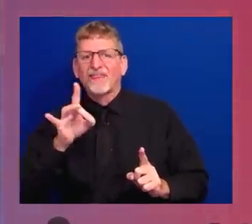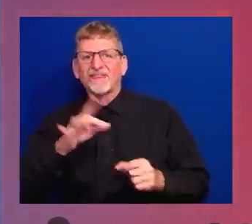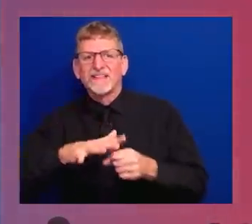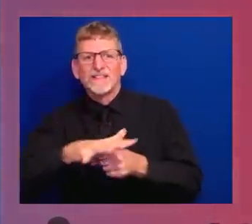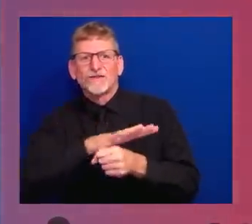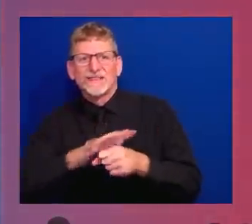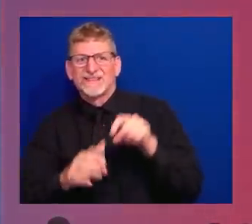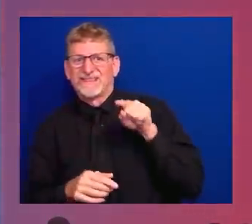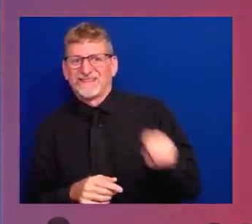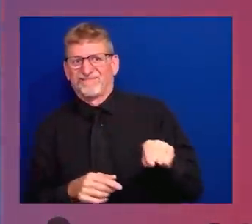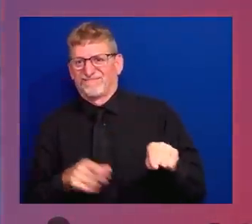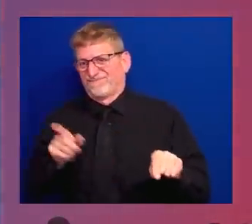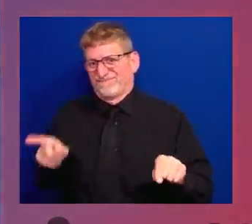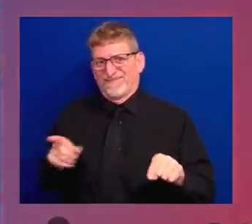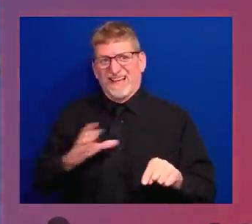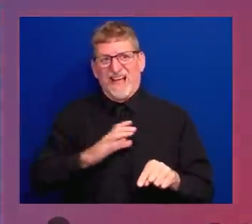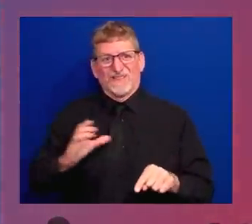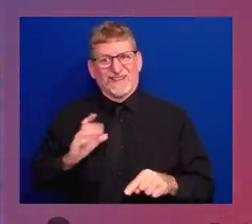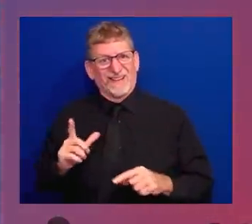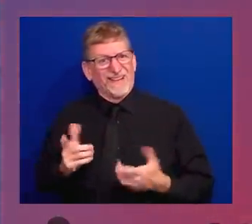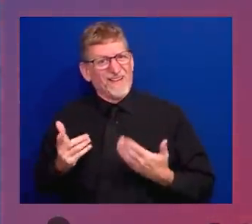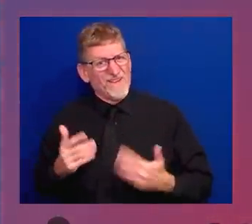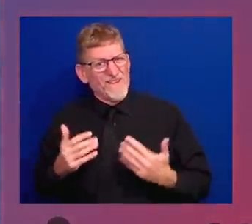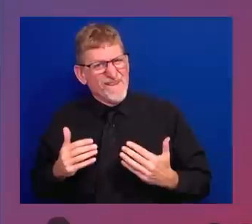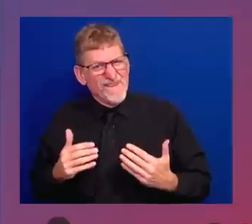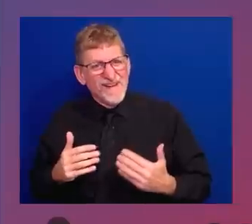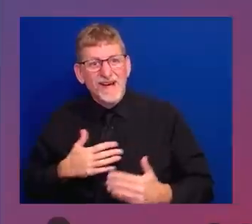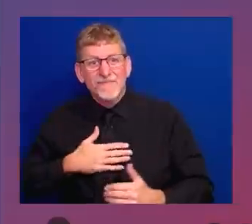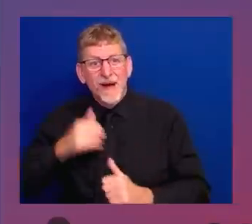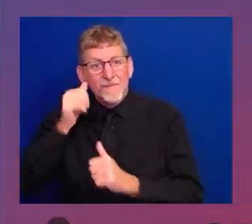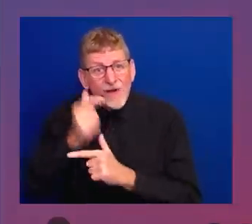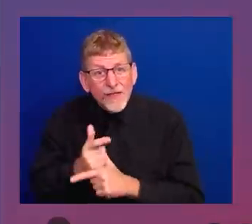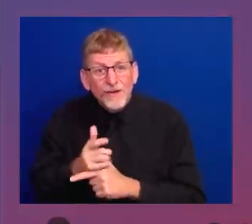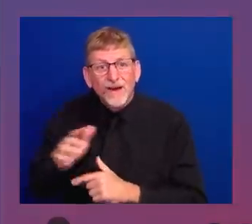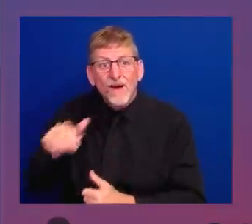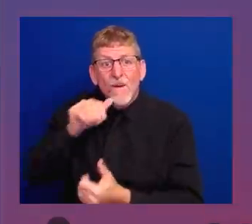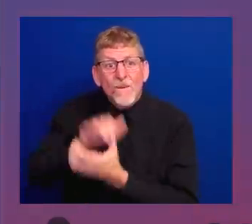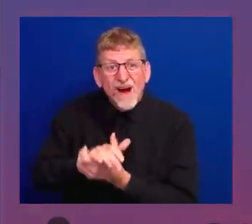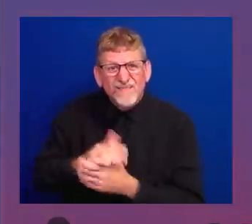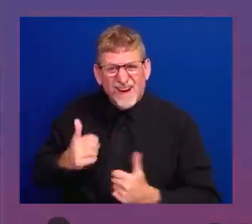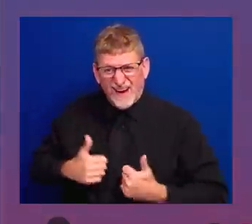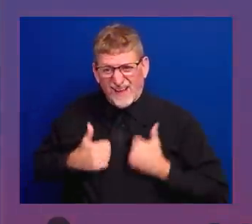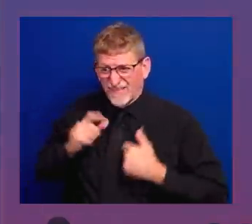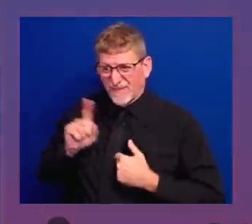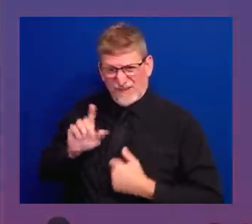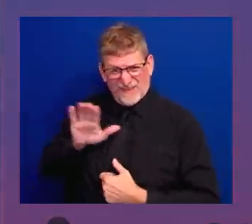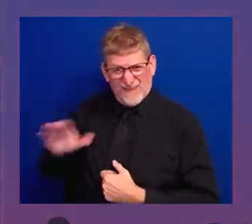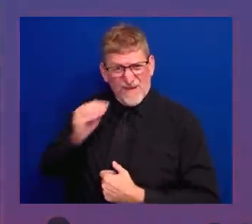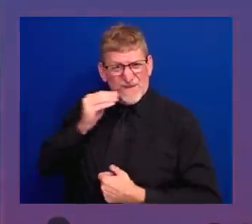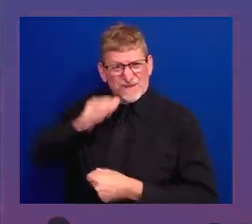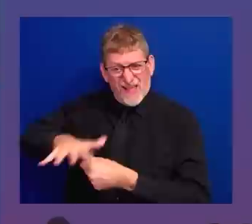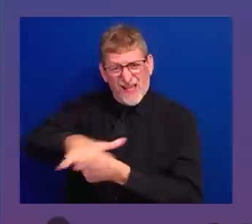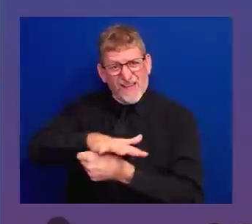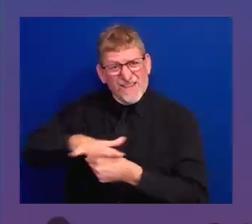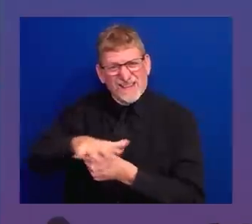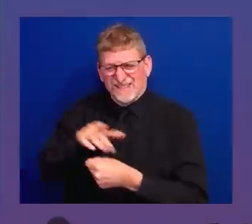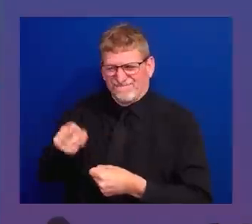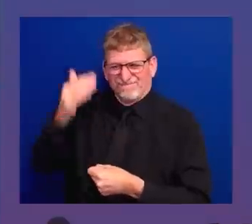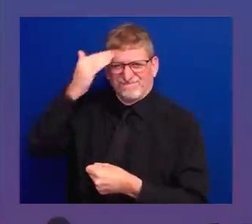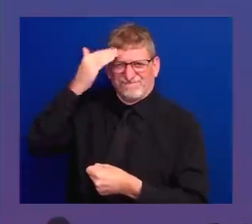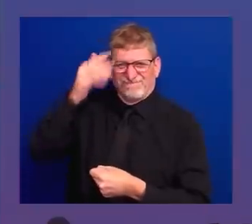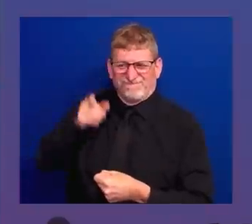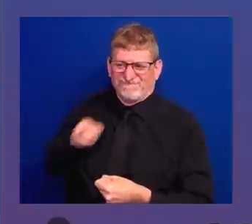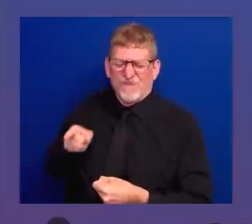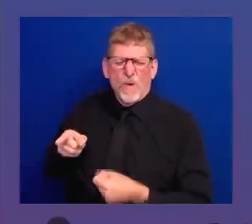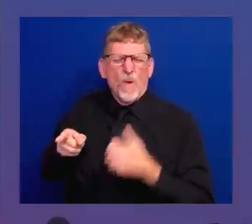and his wife, attest to what you already know, which is that Councilwoman Beck is an incredible leader and public